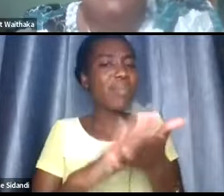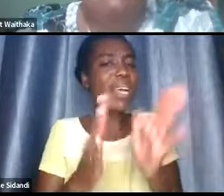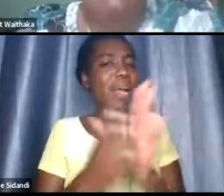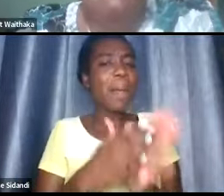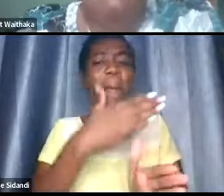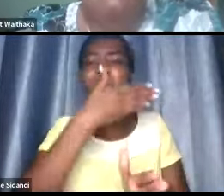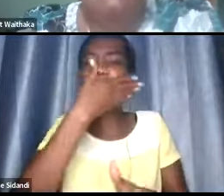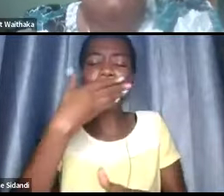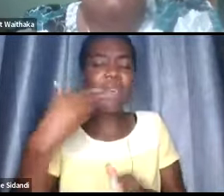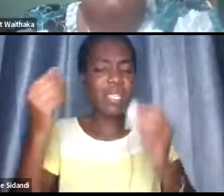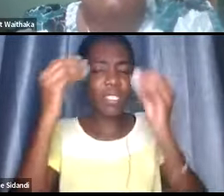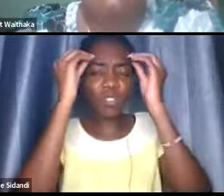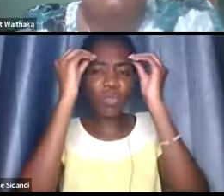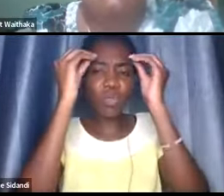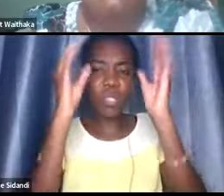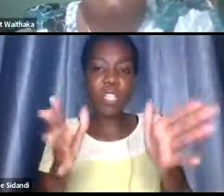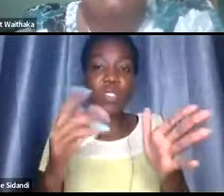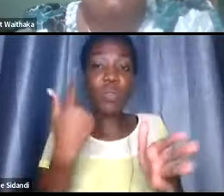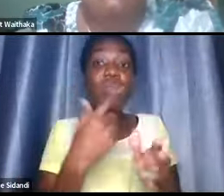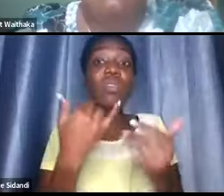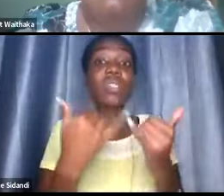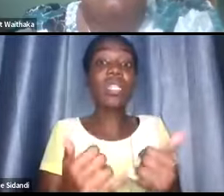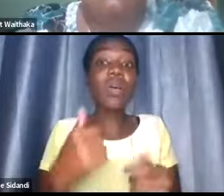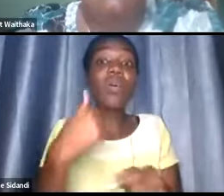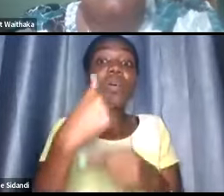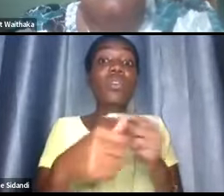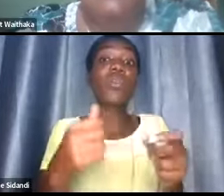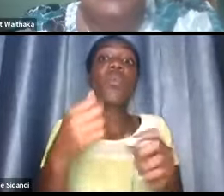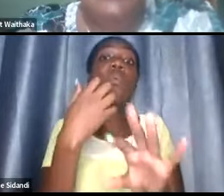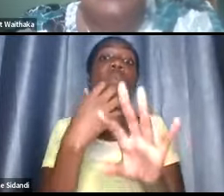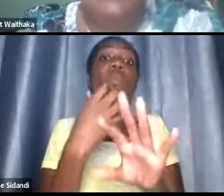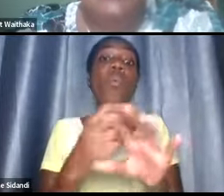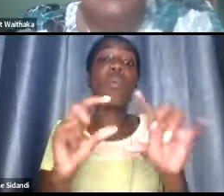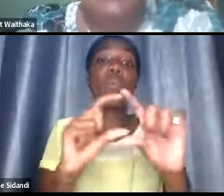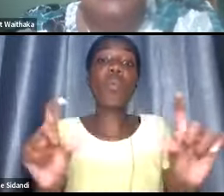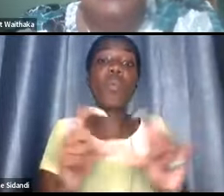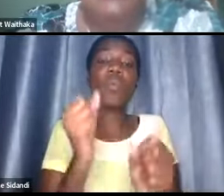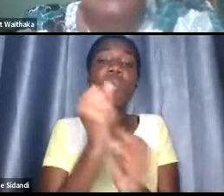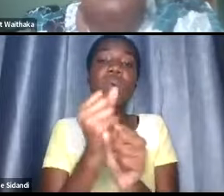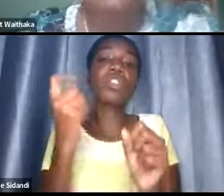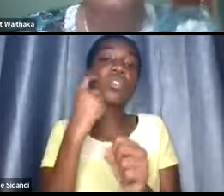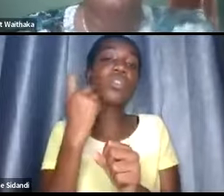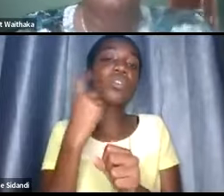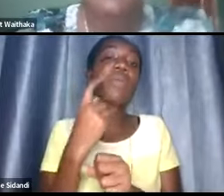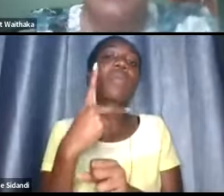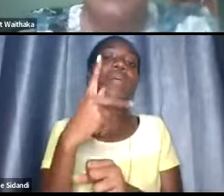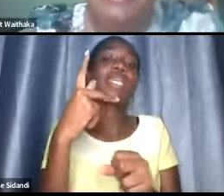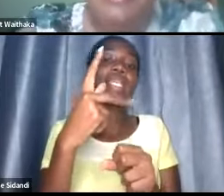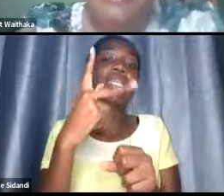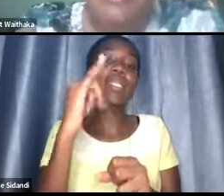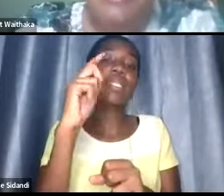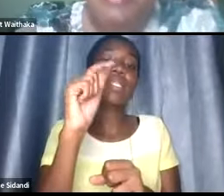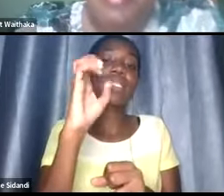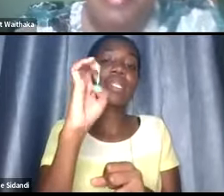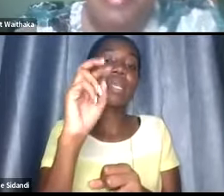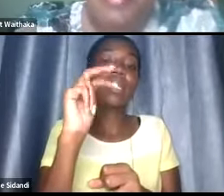now running a woodworking shop in Kitengela. But I found that quite, I mean, imagine a parent who had paid school fees